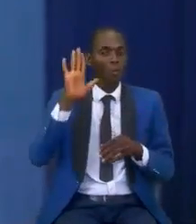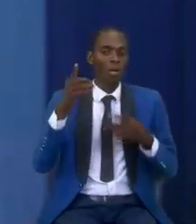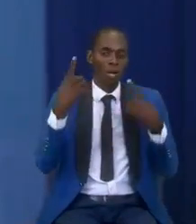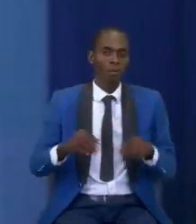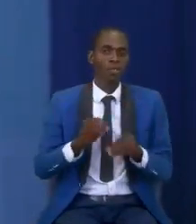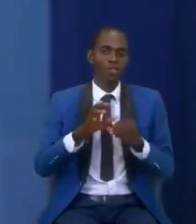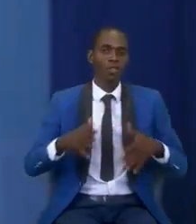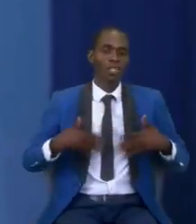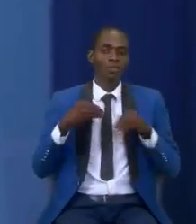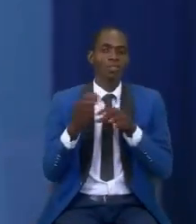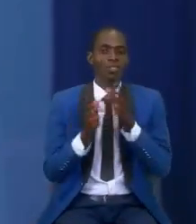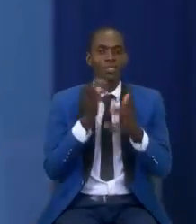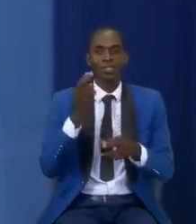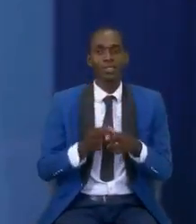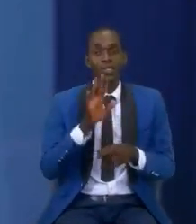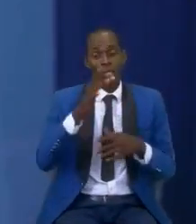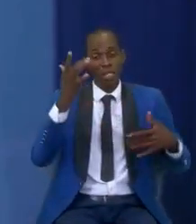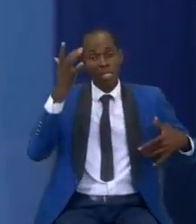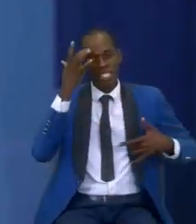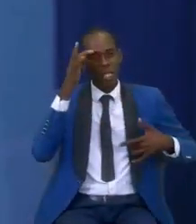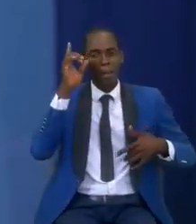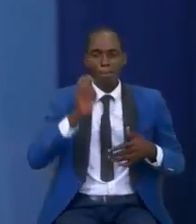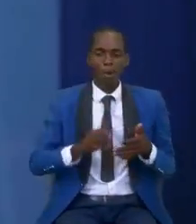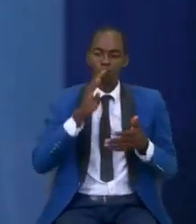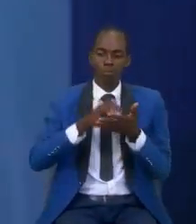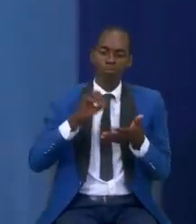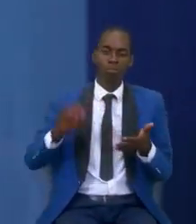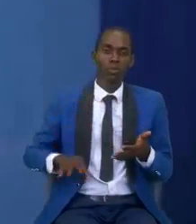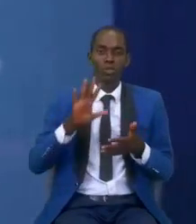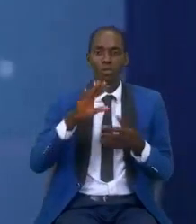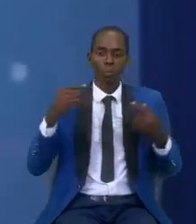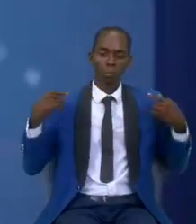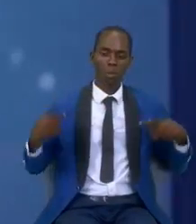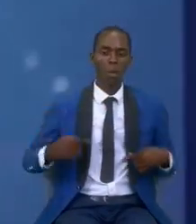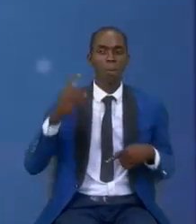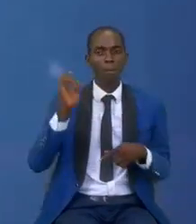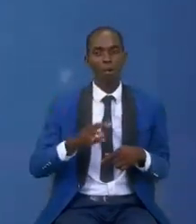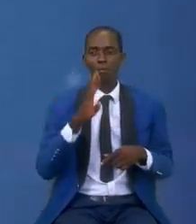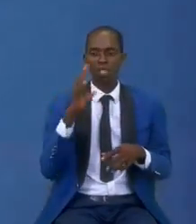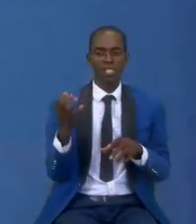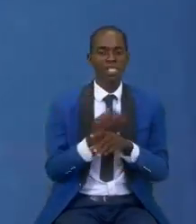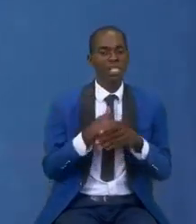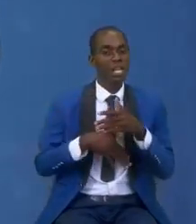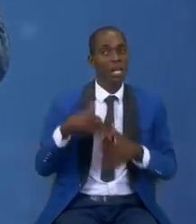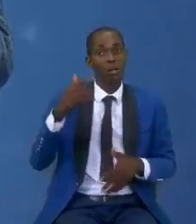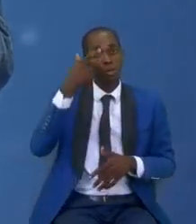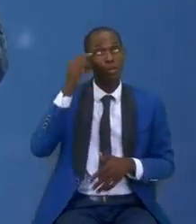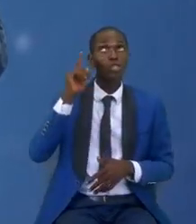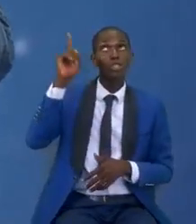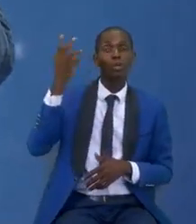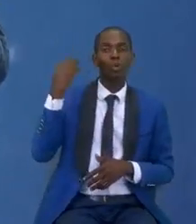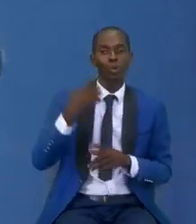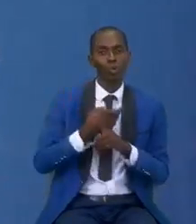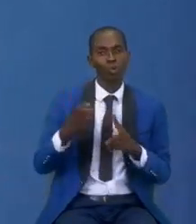infirmity must be taken away, because he was wounded for our transgression, so that all our transgressions, all our